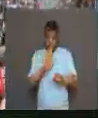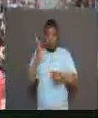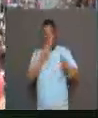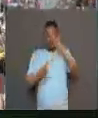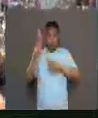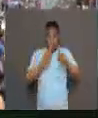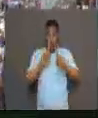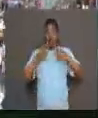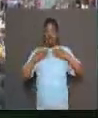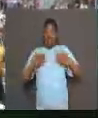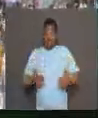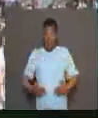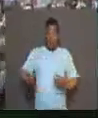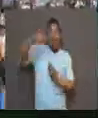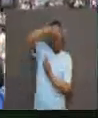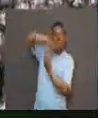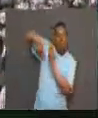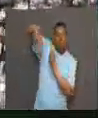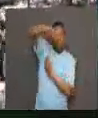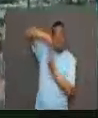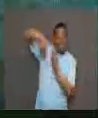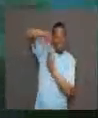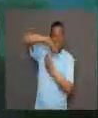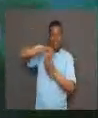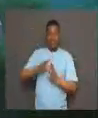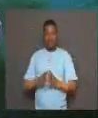and the physical environment.